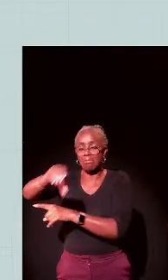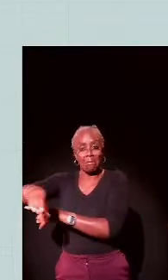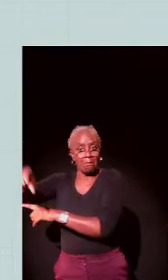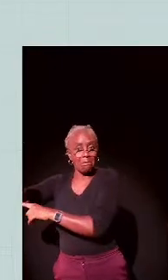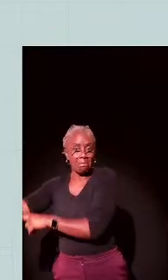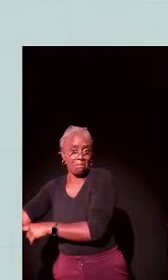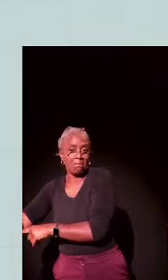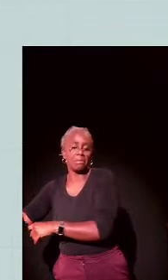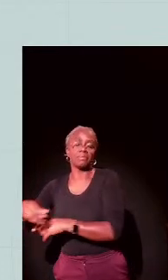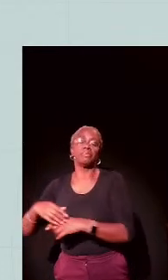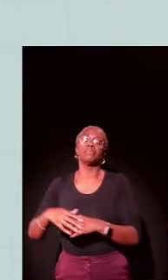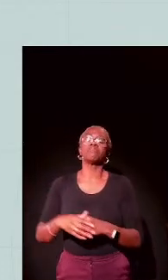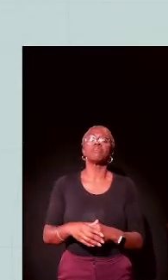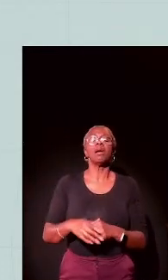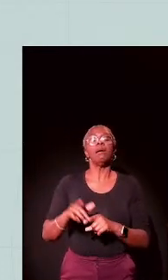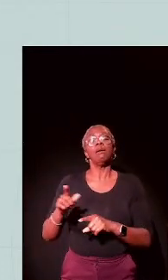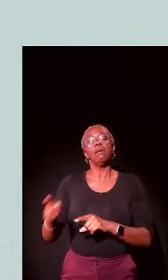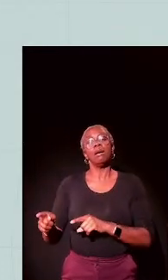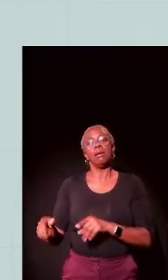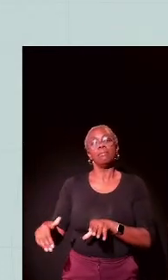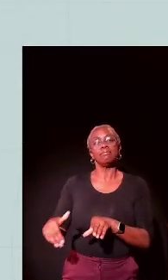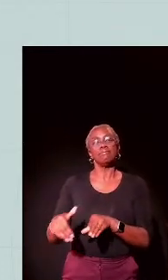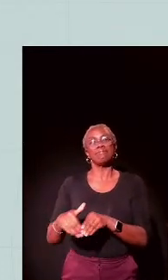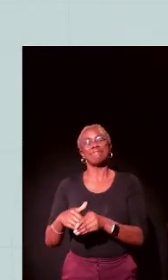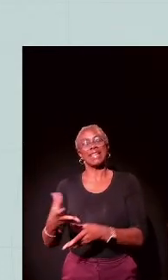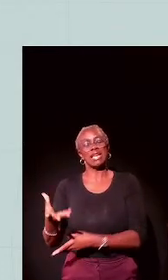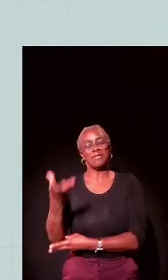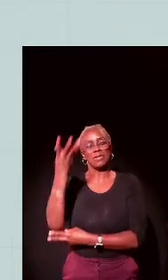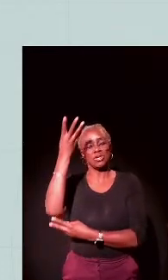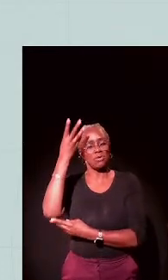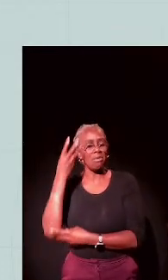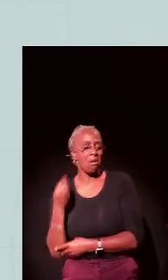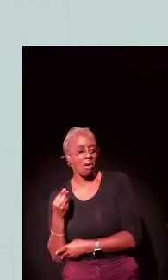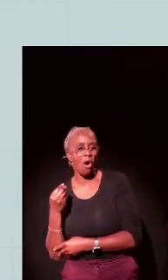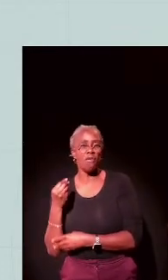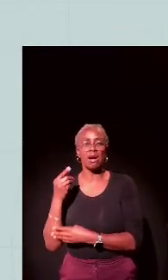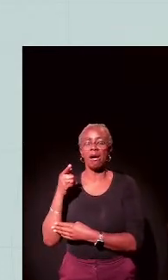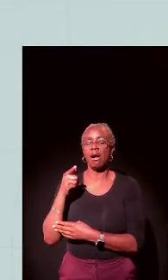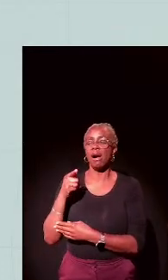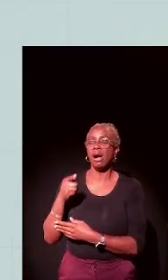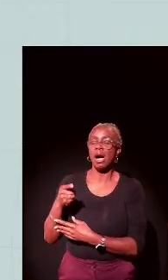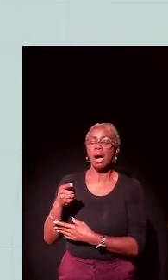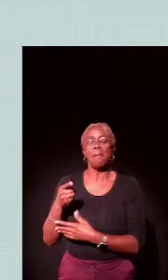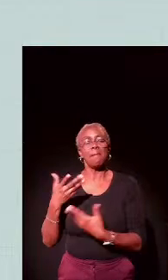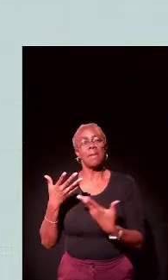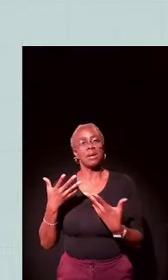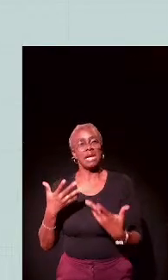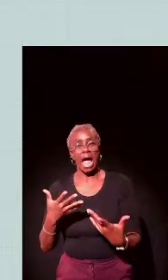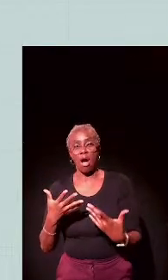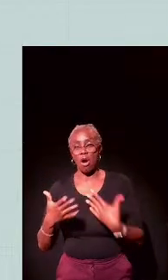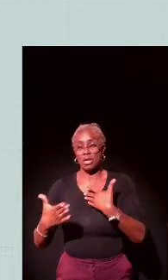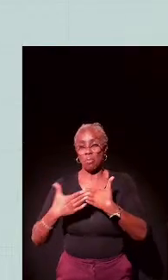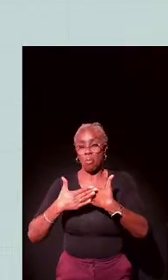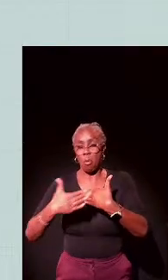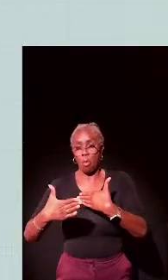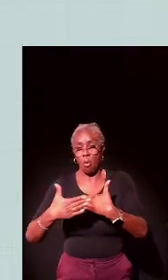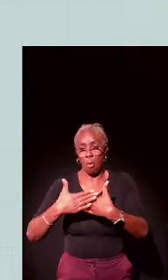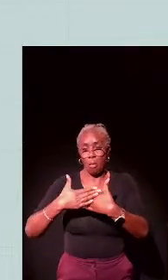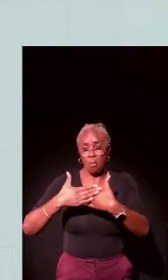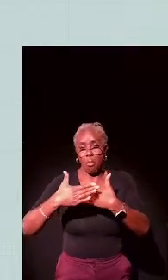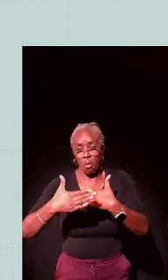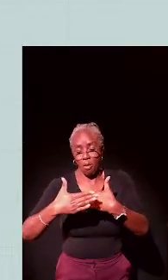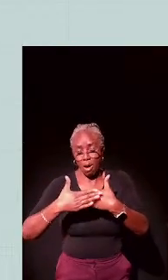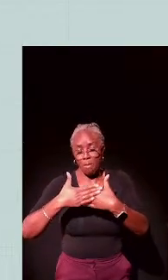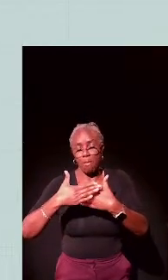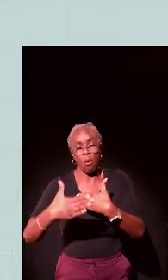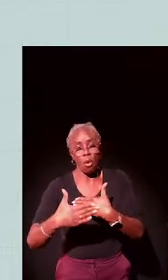that comes dementia, and the prevalence of it has been increasing more and more as we observe. So